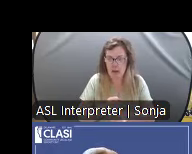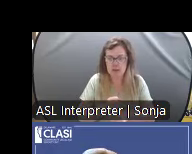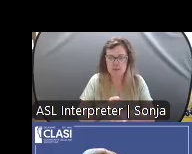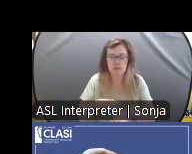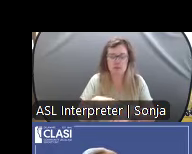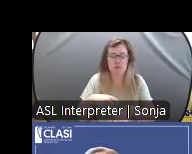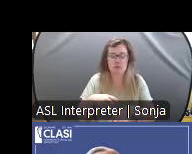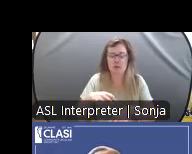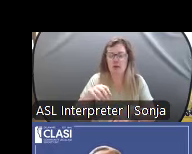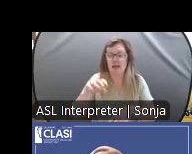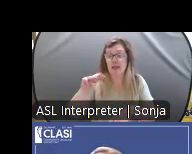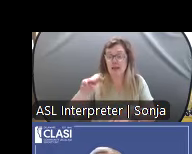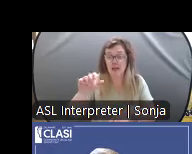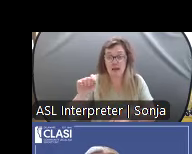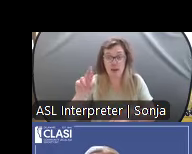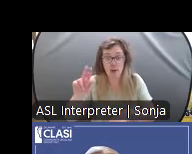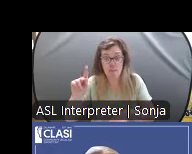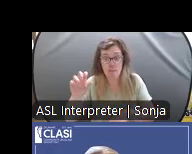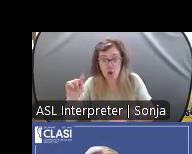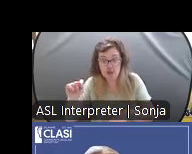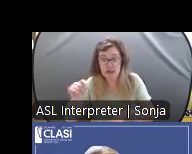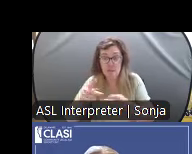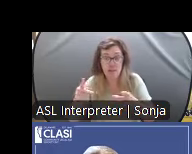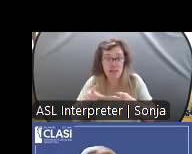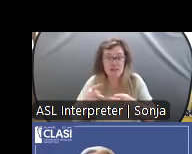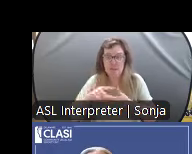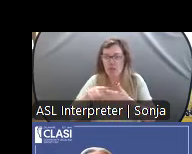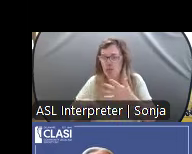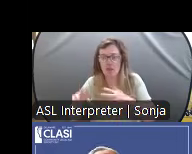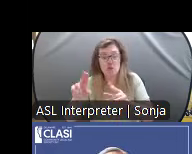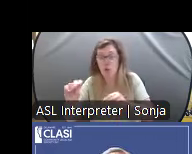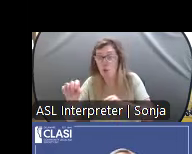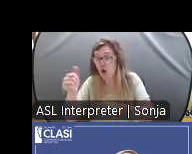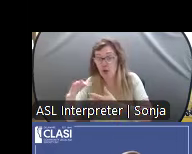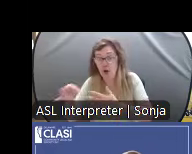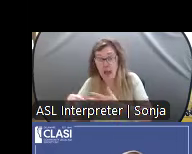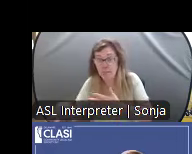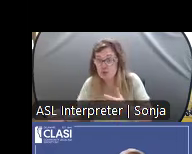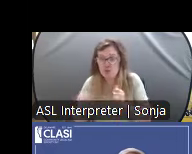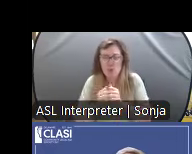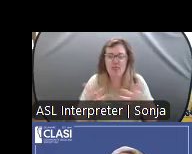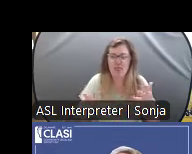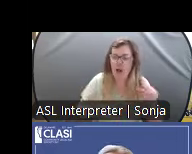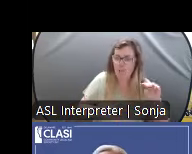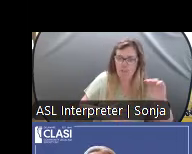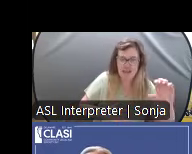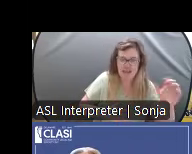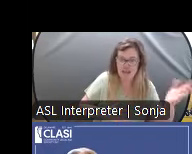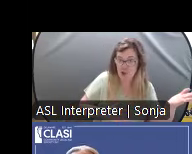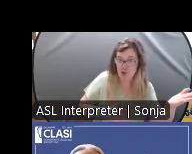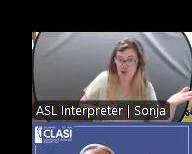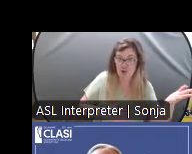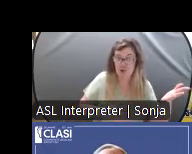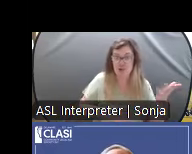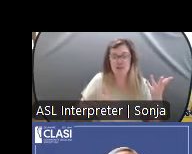marketplace coverage. There's not a good option if you don't take Medicare and don't have other creditable coverage. So it's one of these things